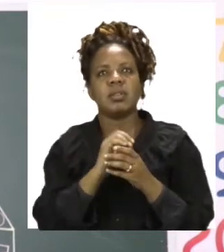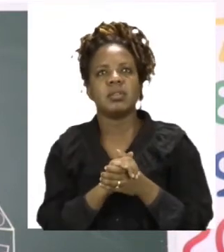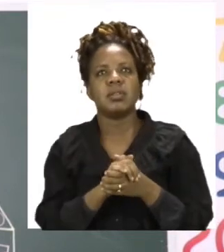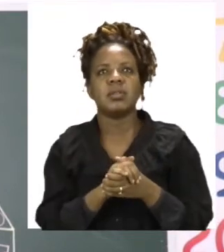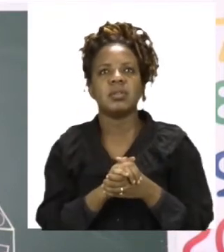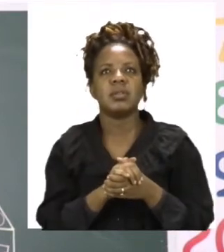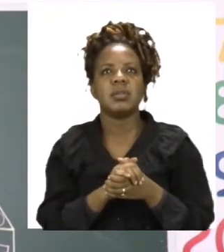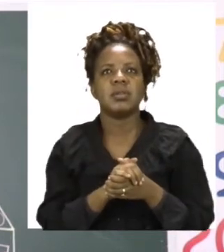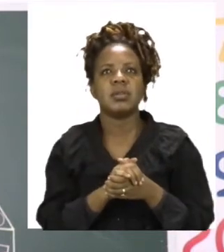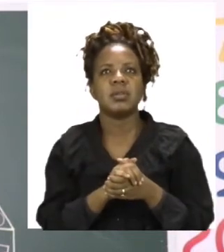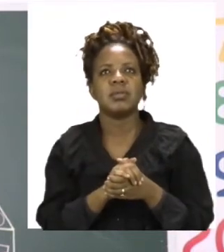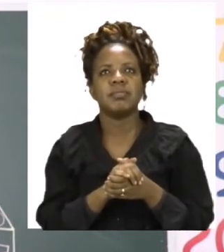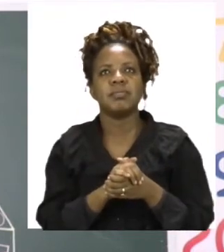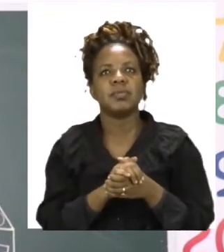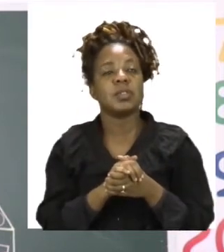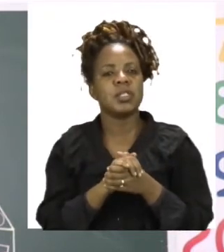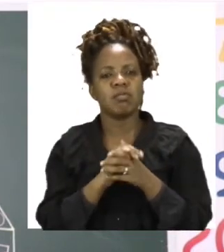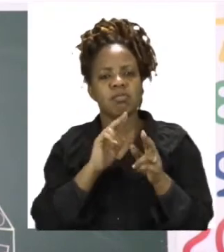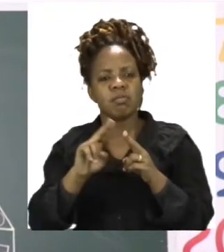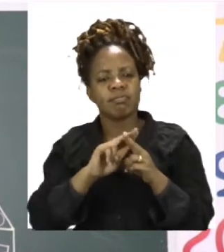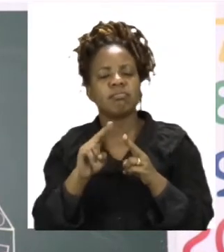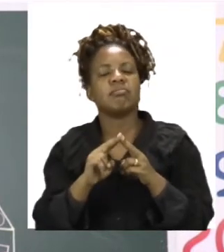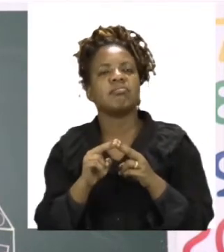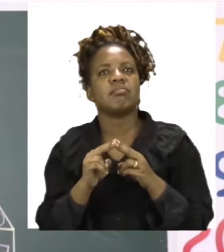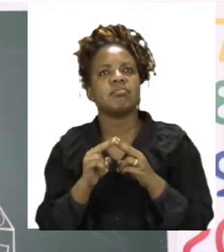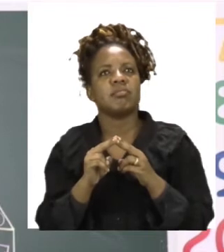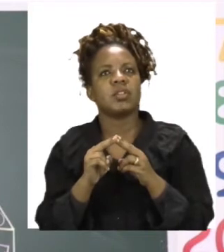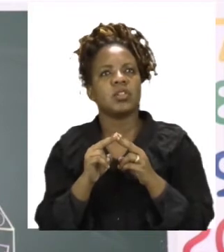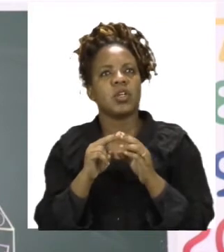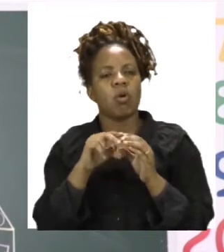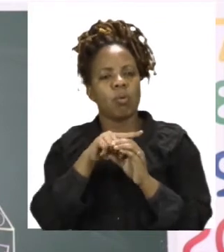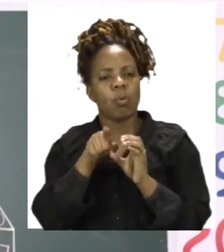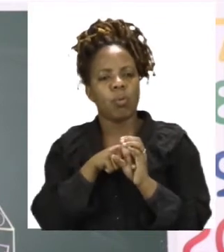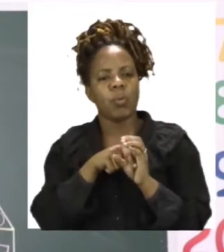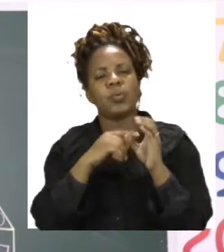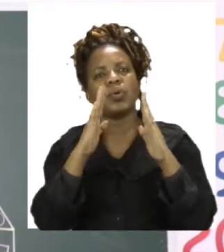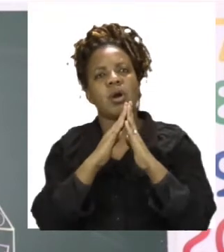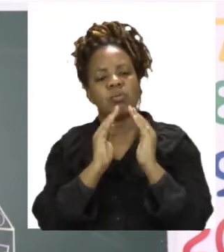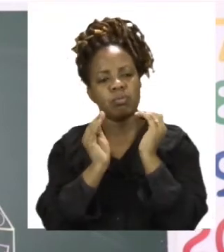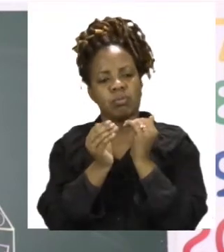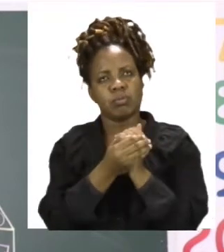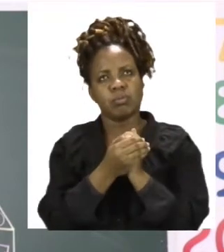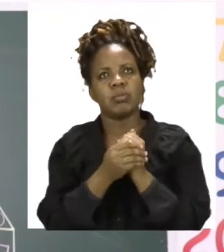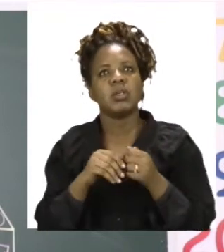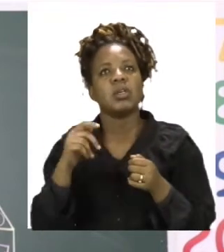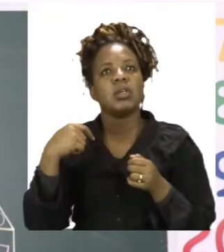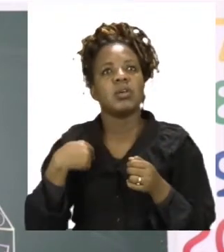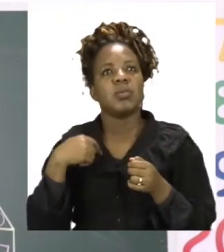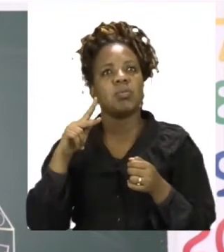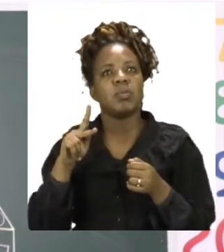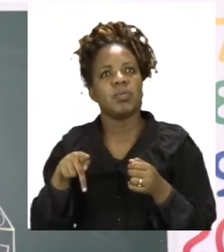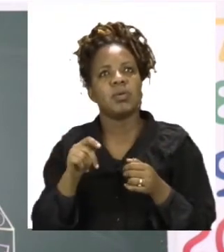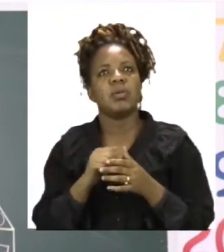So he runs quickly and he gets into the house. Petrus is safe and the lion